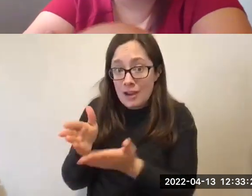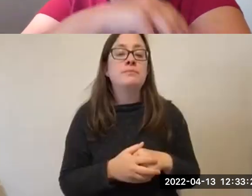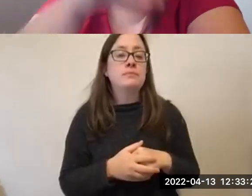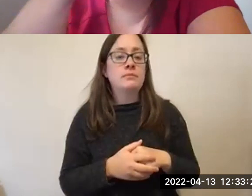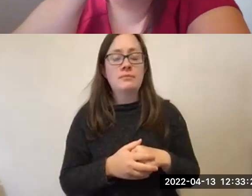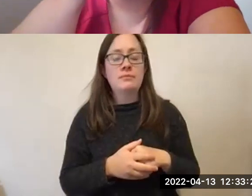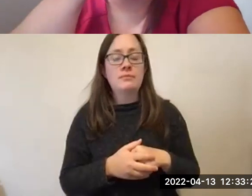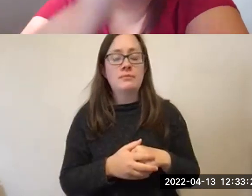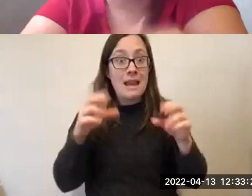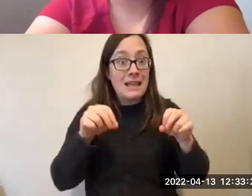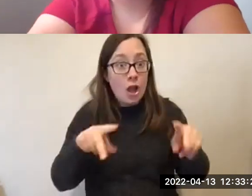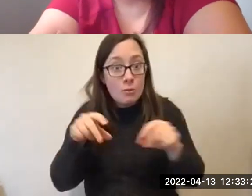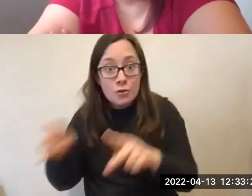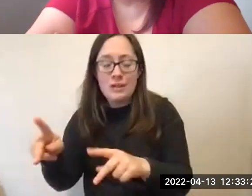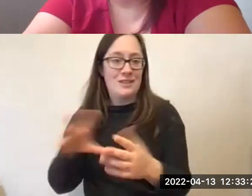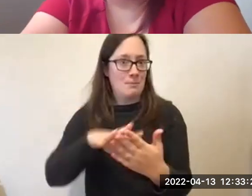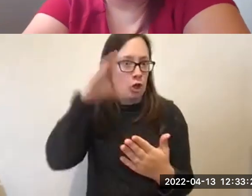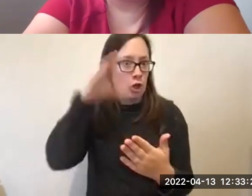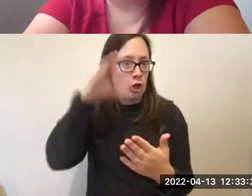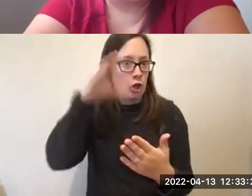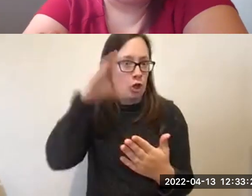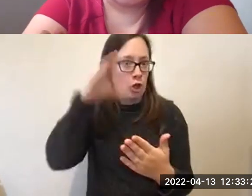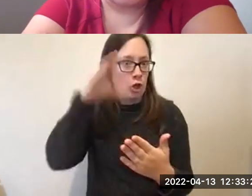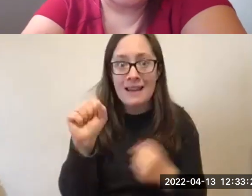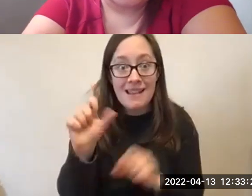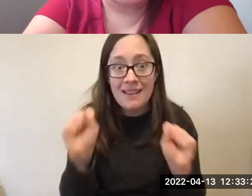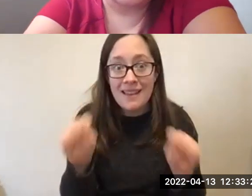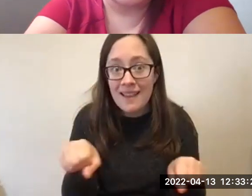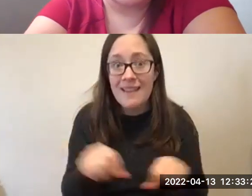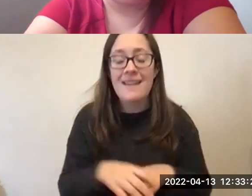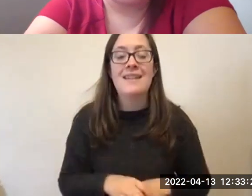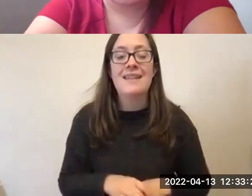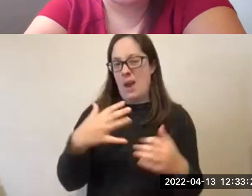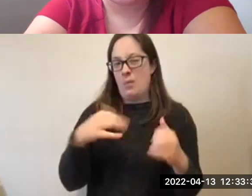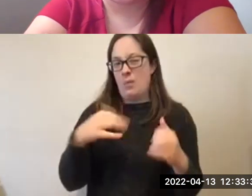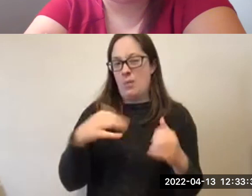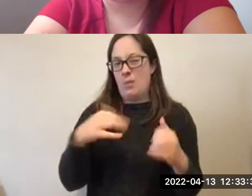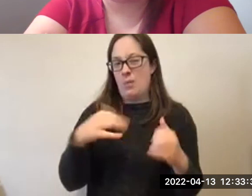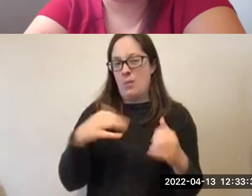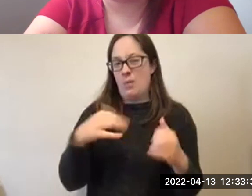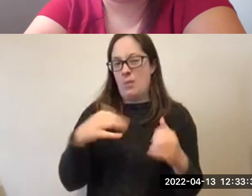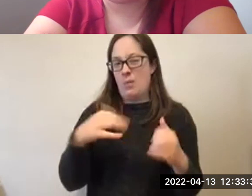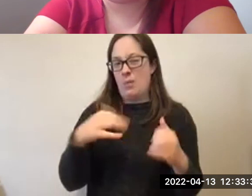and learn sign language and so much more. But I did want to highlight that if